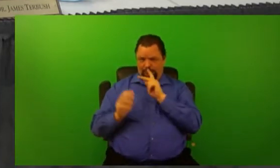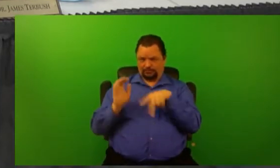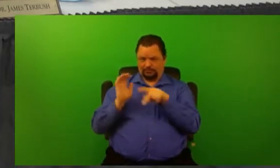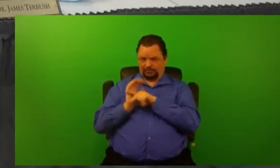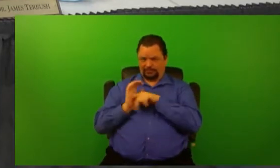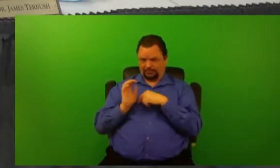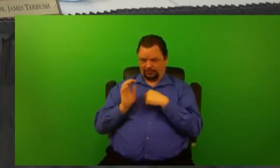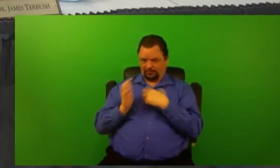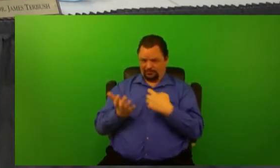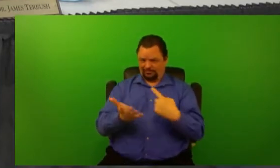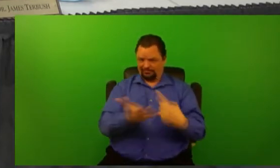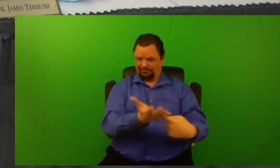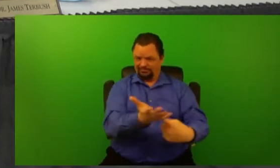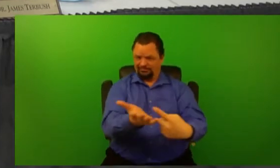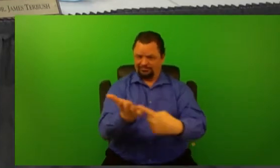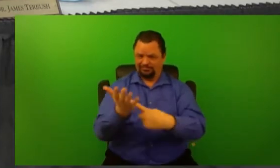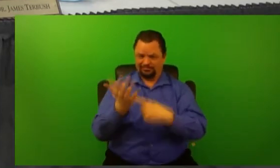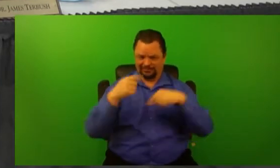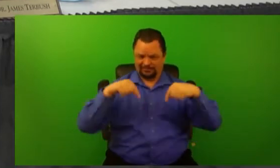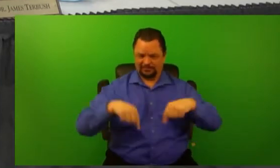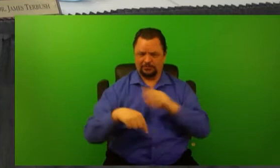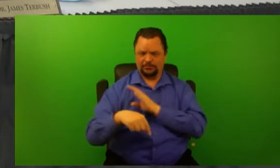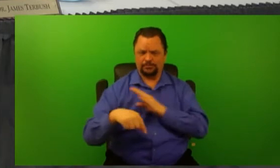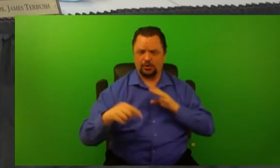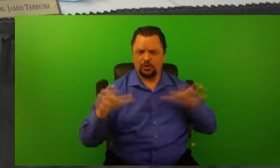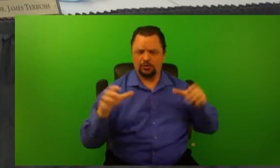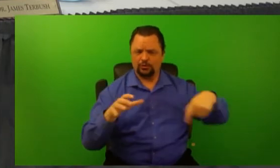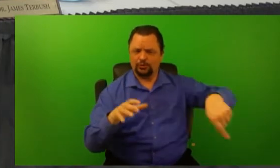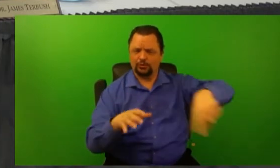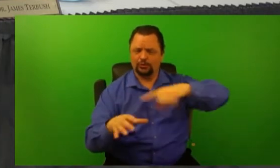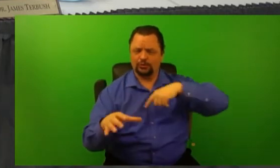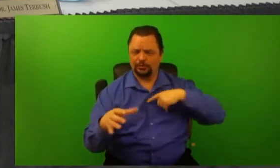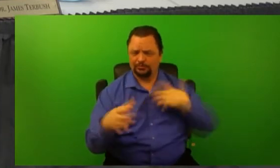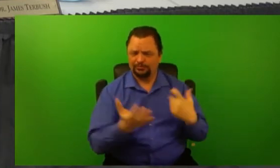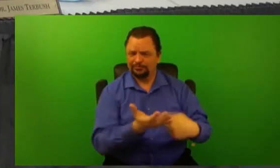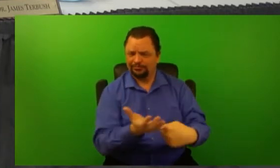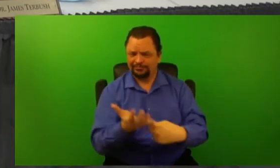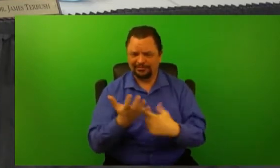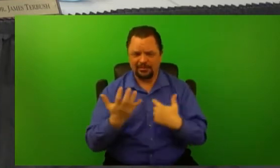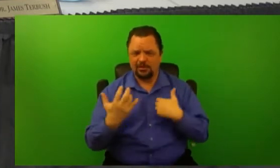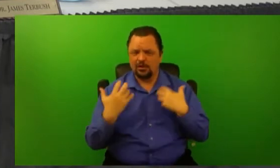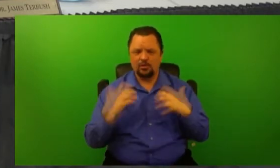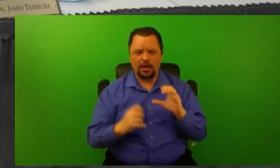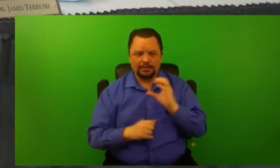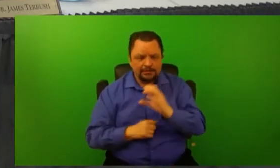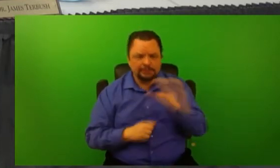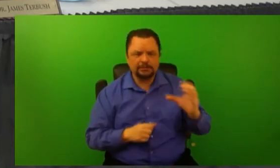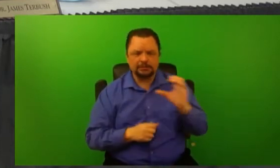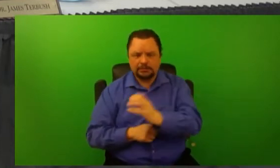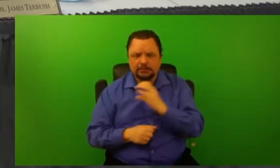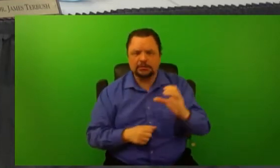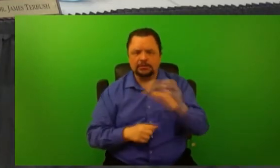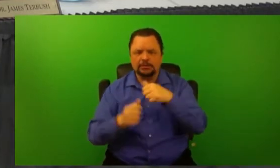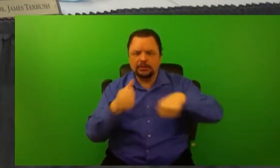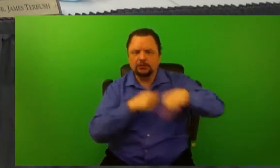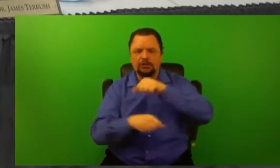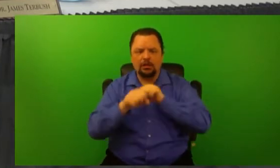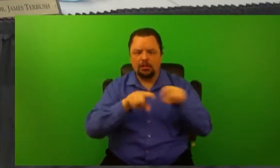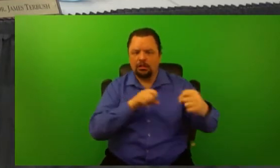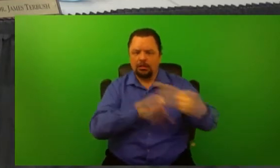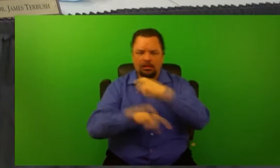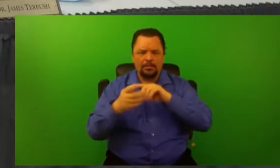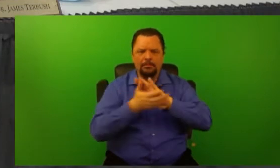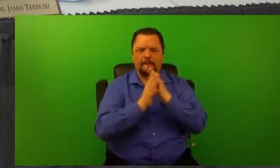talk about that as a board of, we don't want to copy each other, obviously, because then that becomes like a meeting.